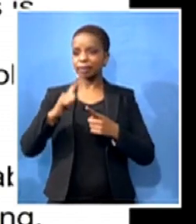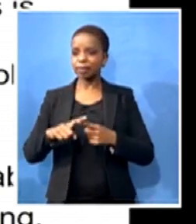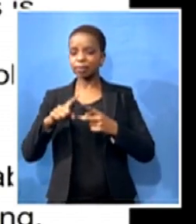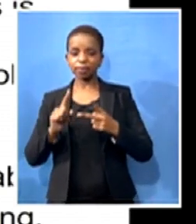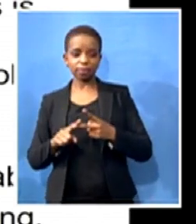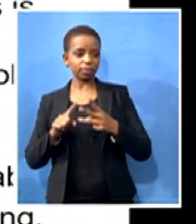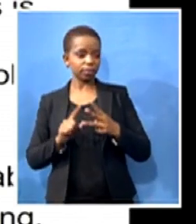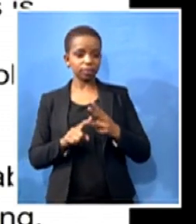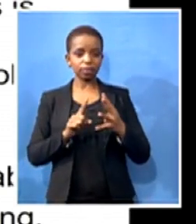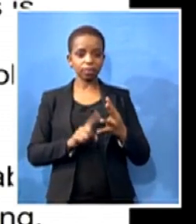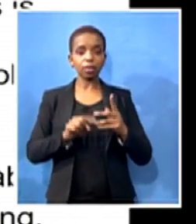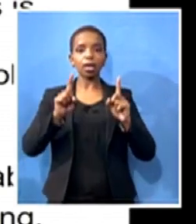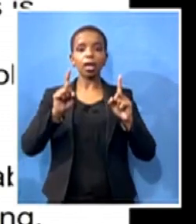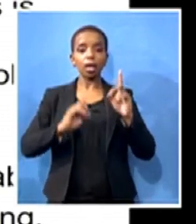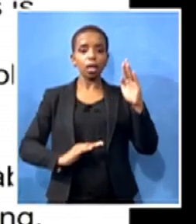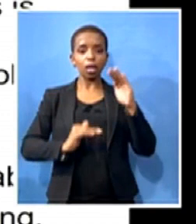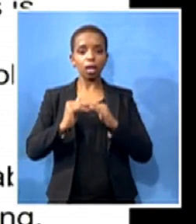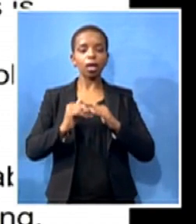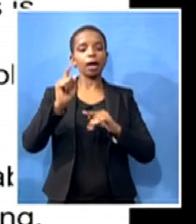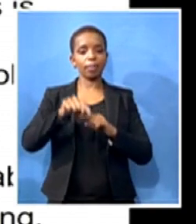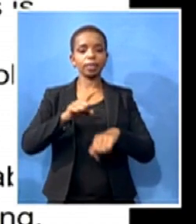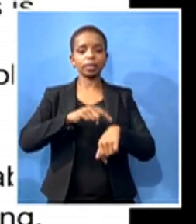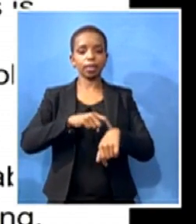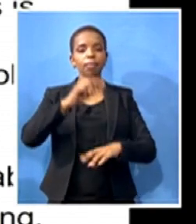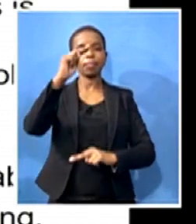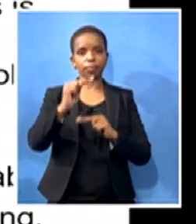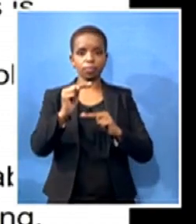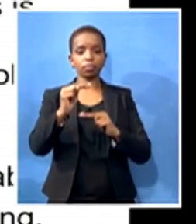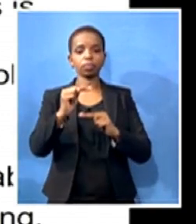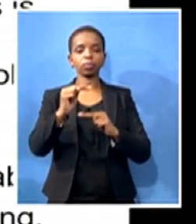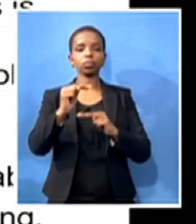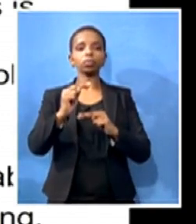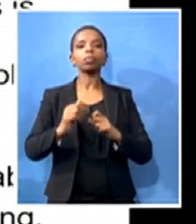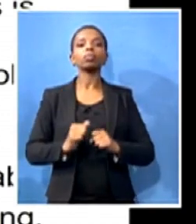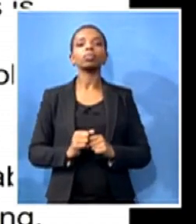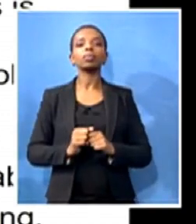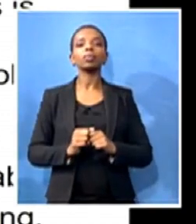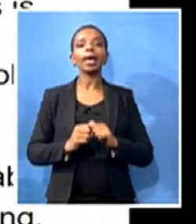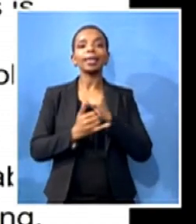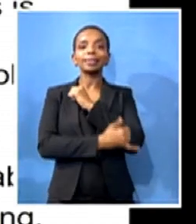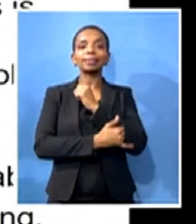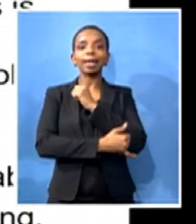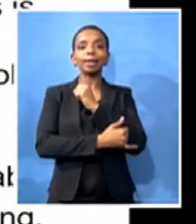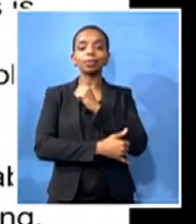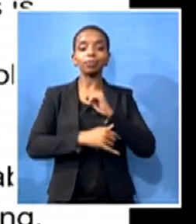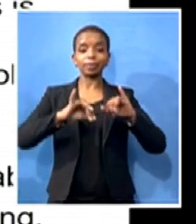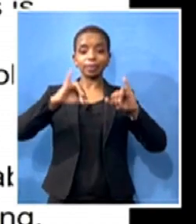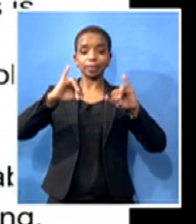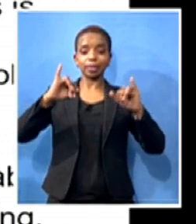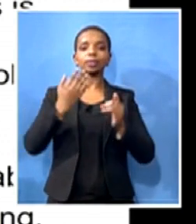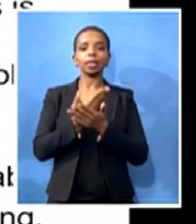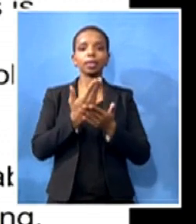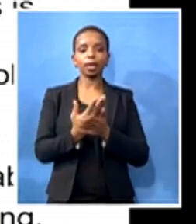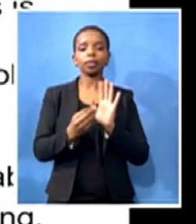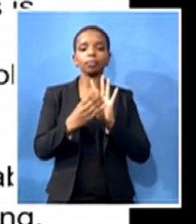In fact, the state of disaster can only last for 3 months. So I think it's supposed to